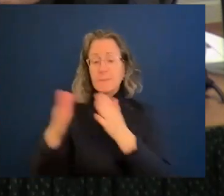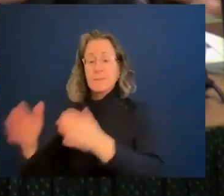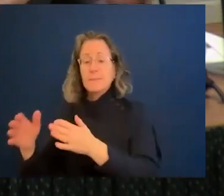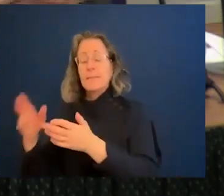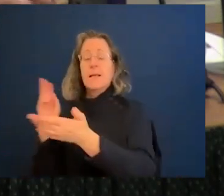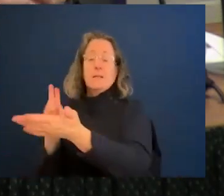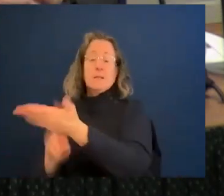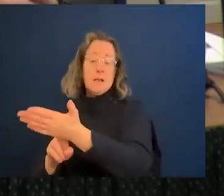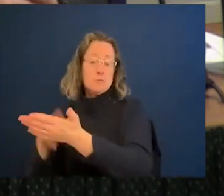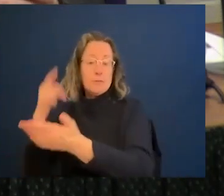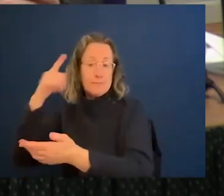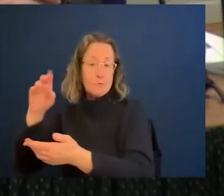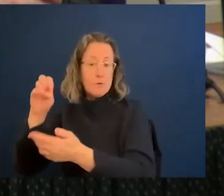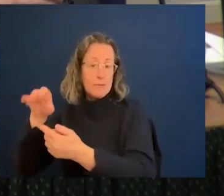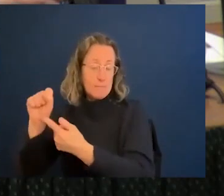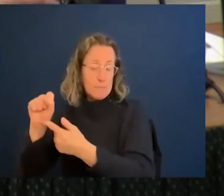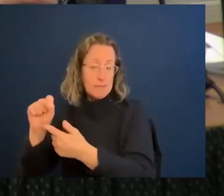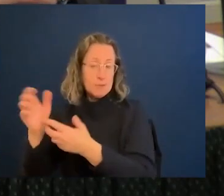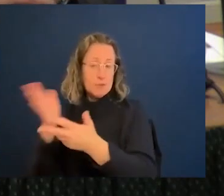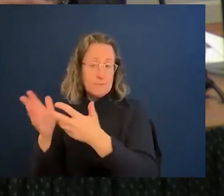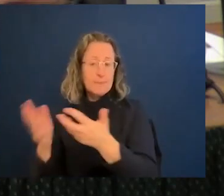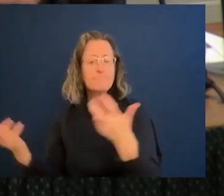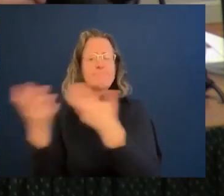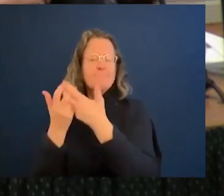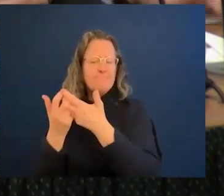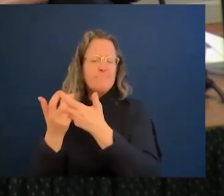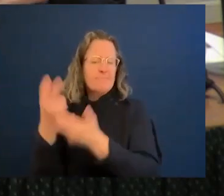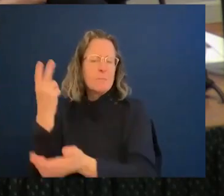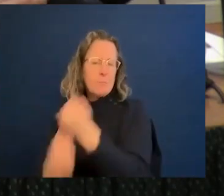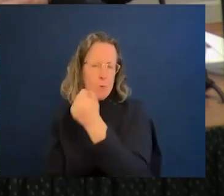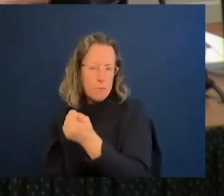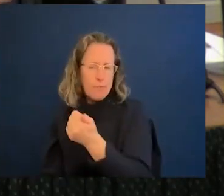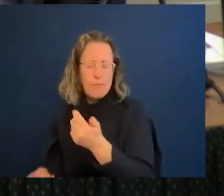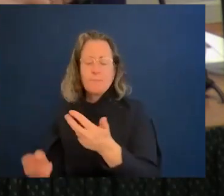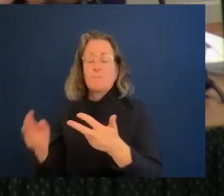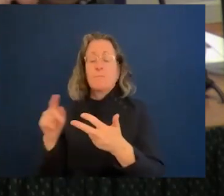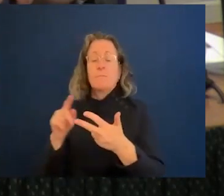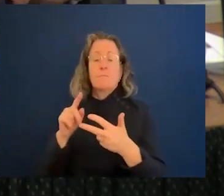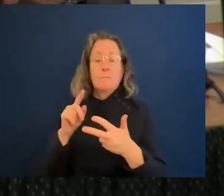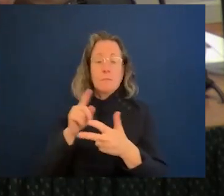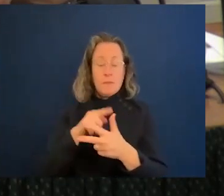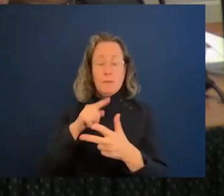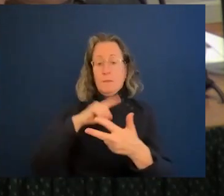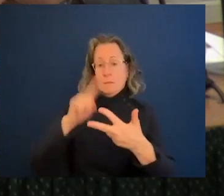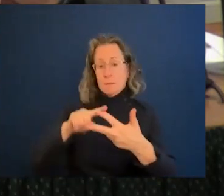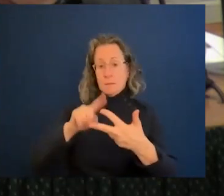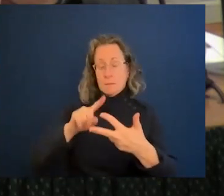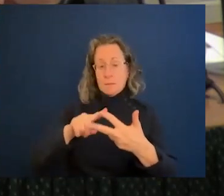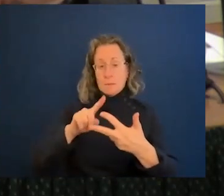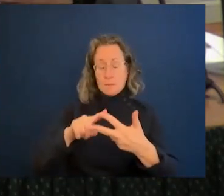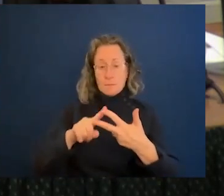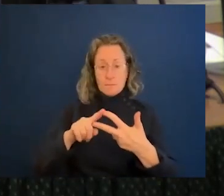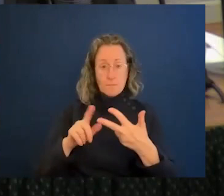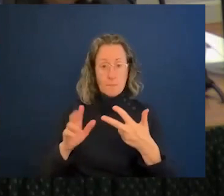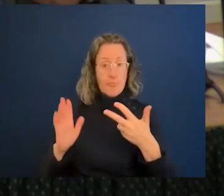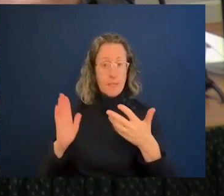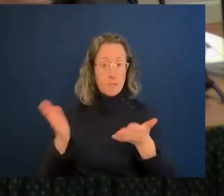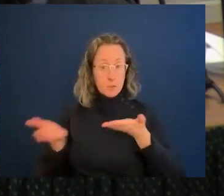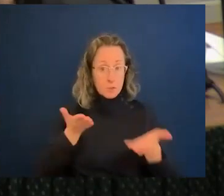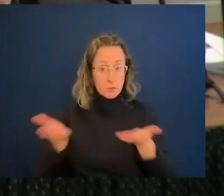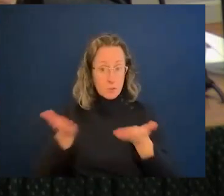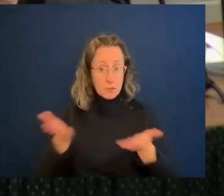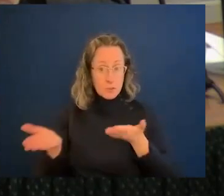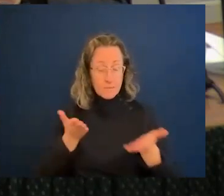provider provides others uh the second question is is the service type for